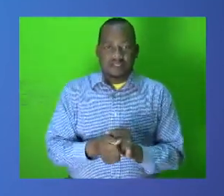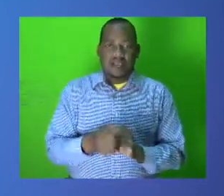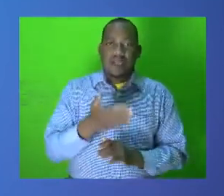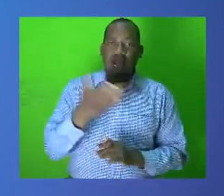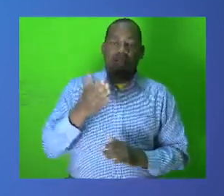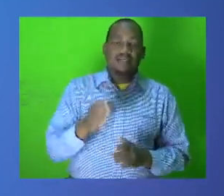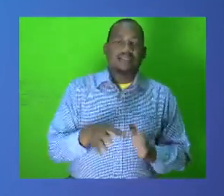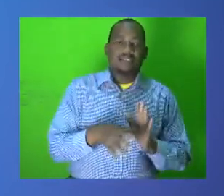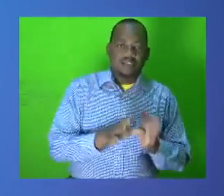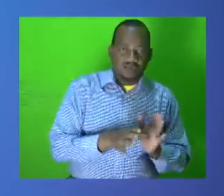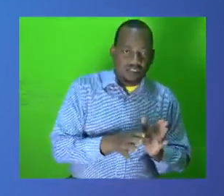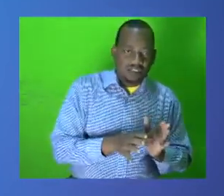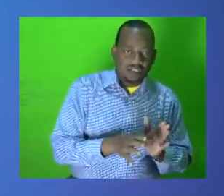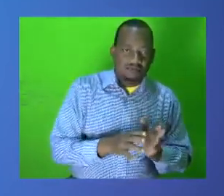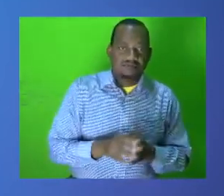Another student